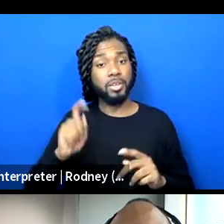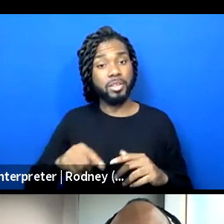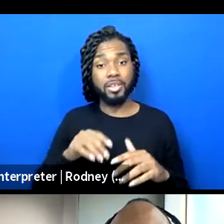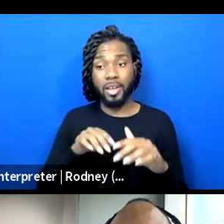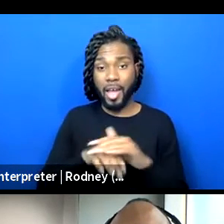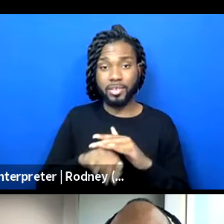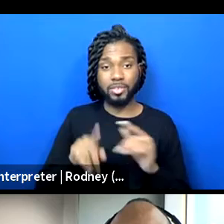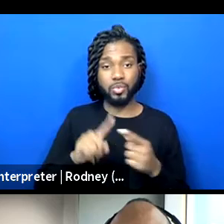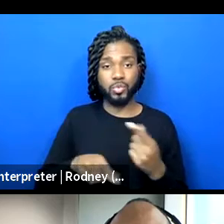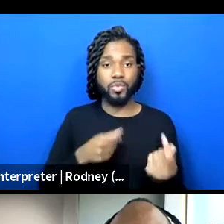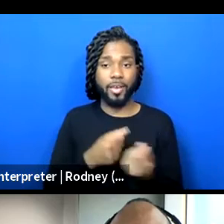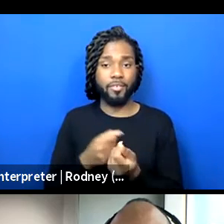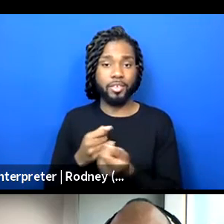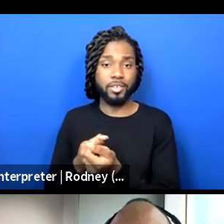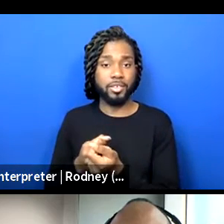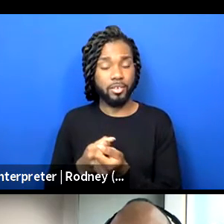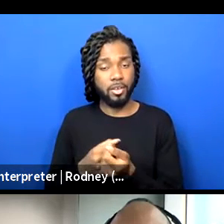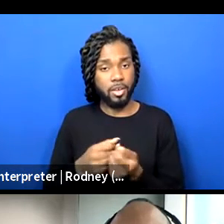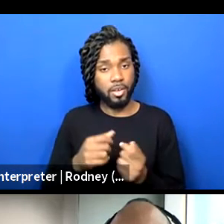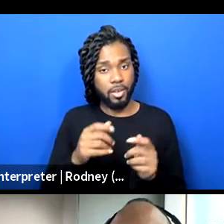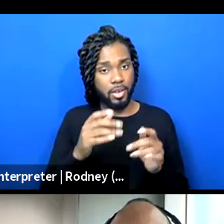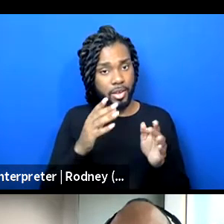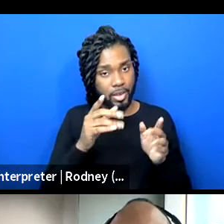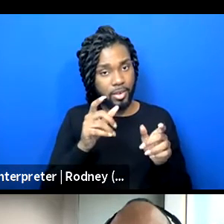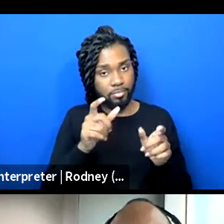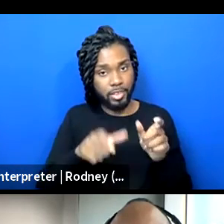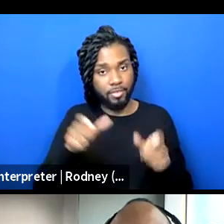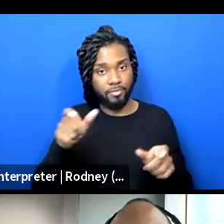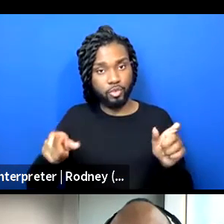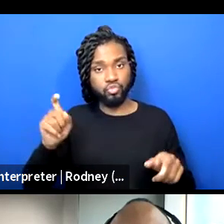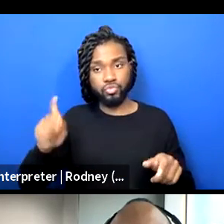advocacy. Individuals need access to advocacy.